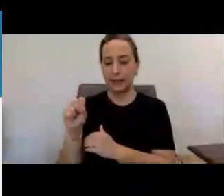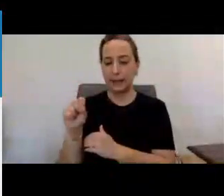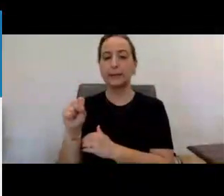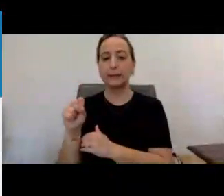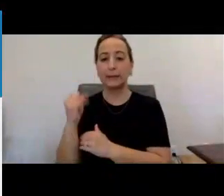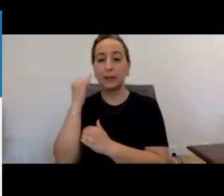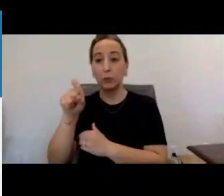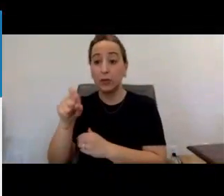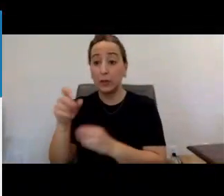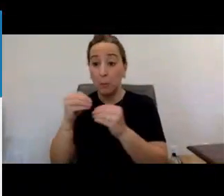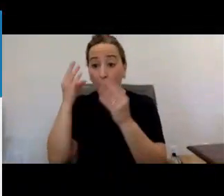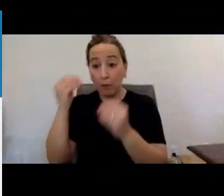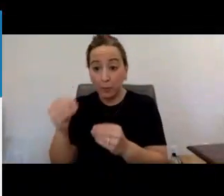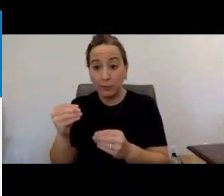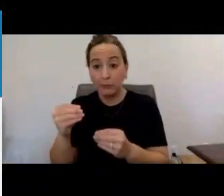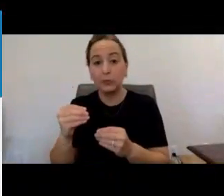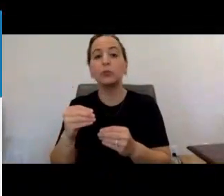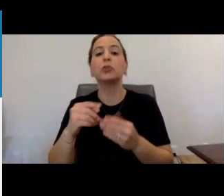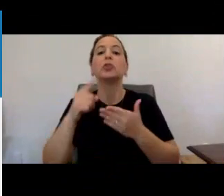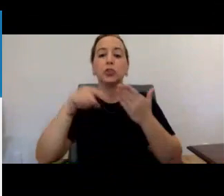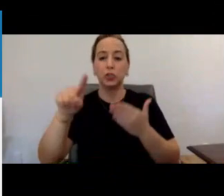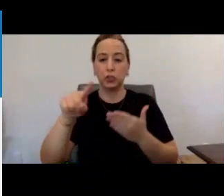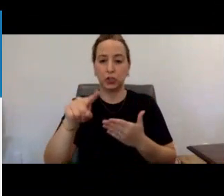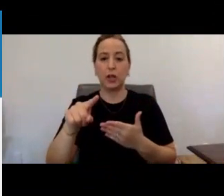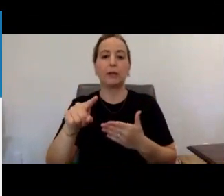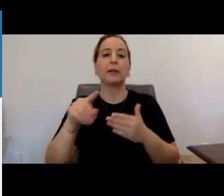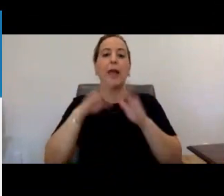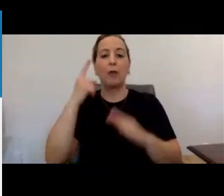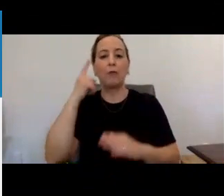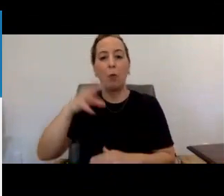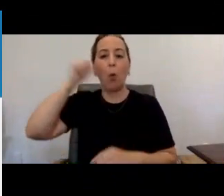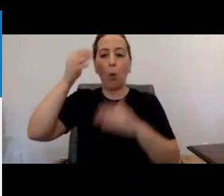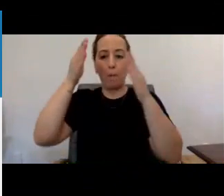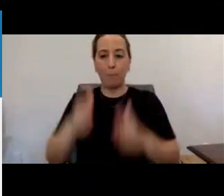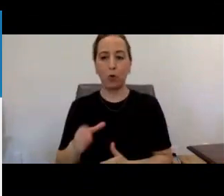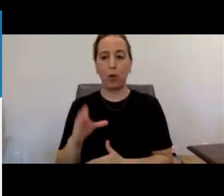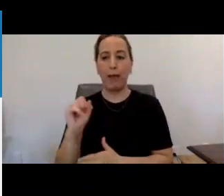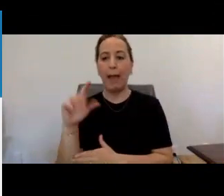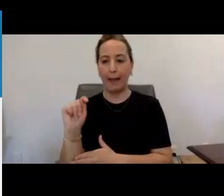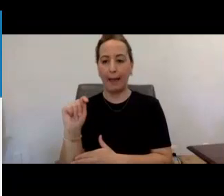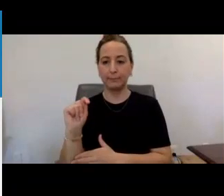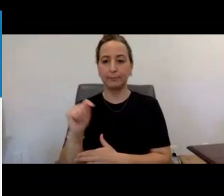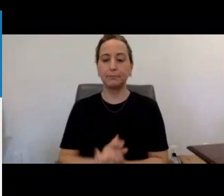more information, you can check out the Housing for Older Persons Act.